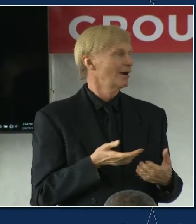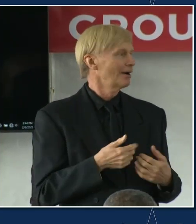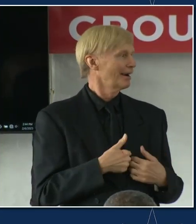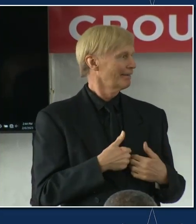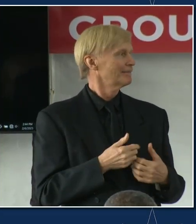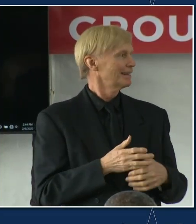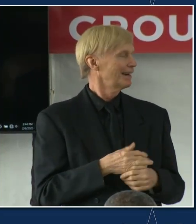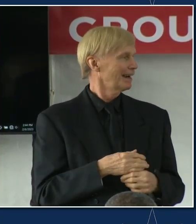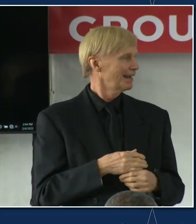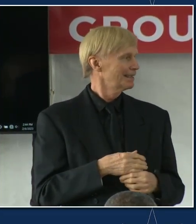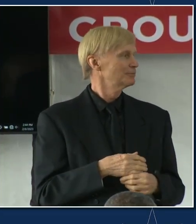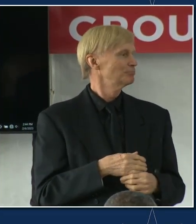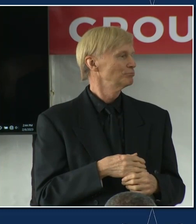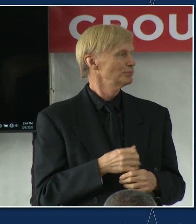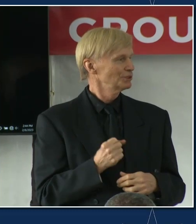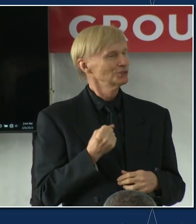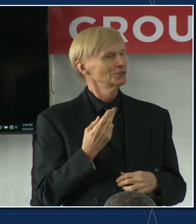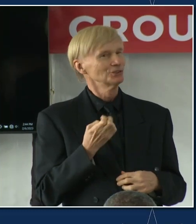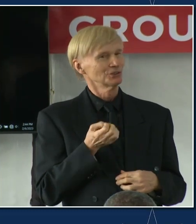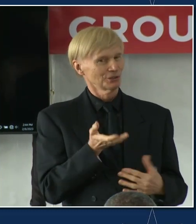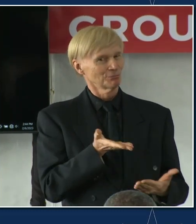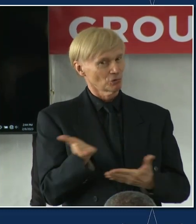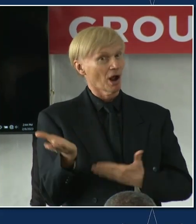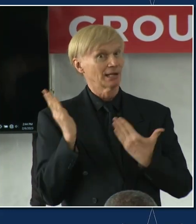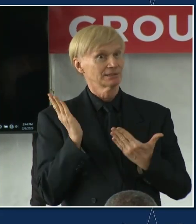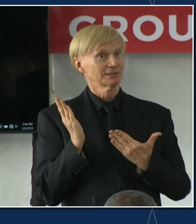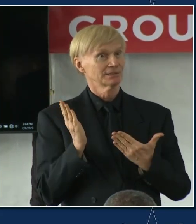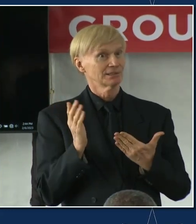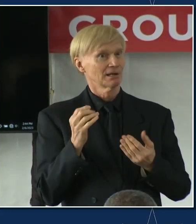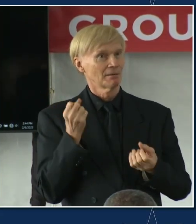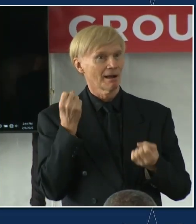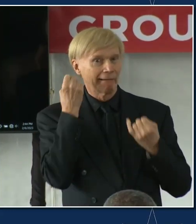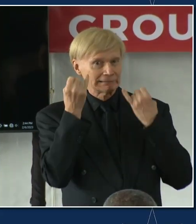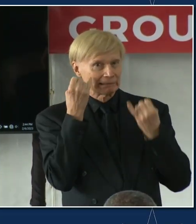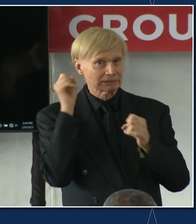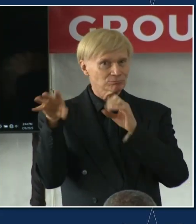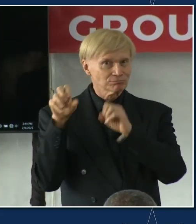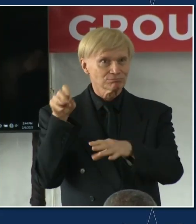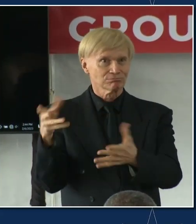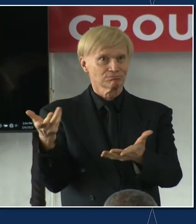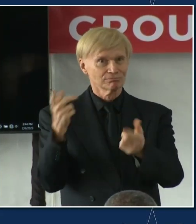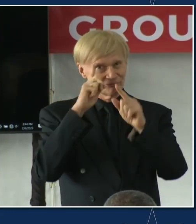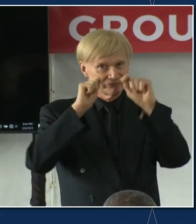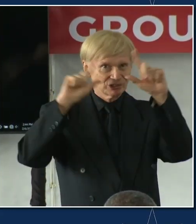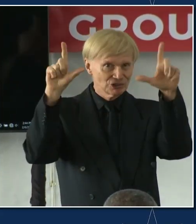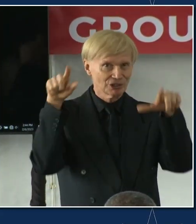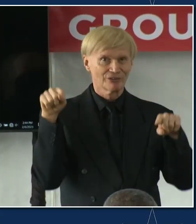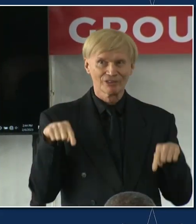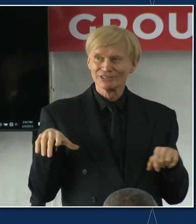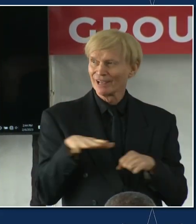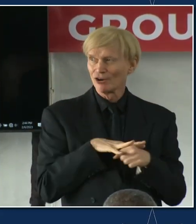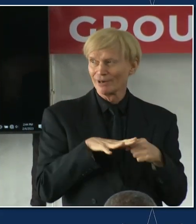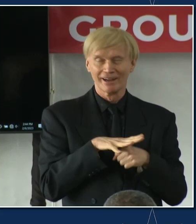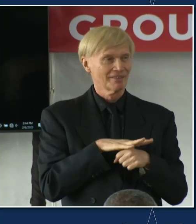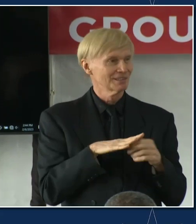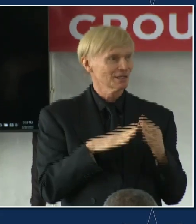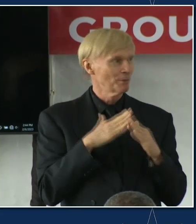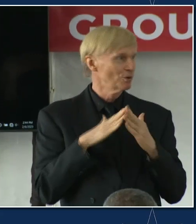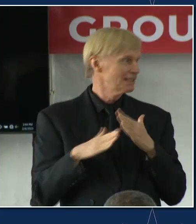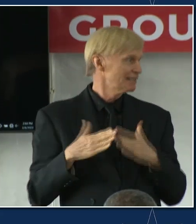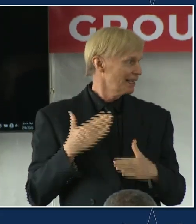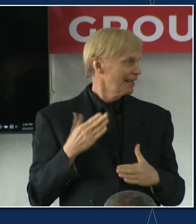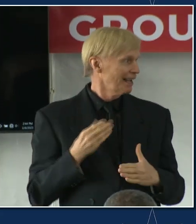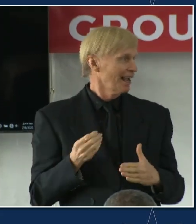Alderman, and she brought to us ideas and visions of this area, this community. And